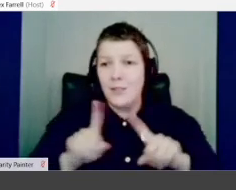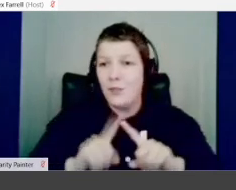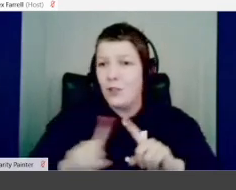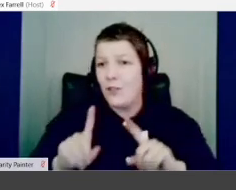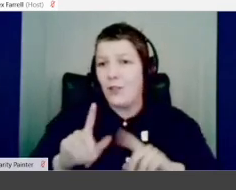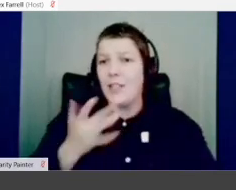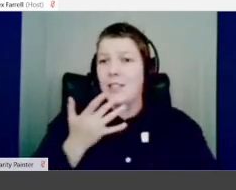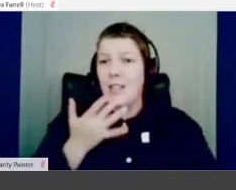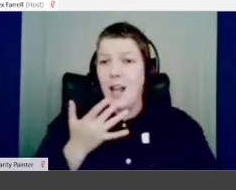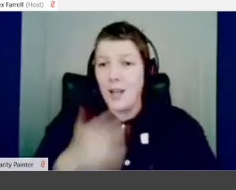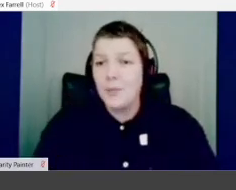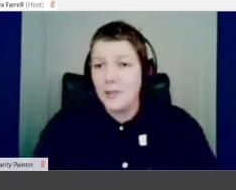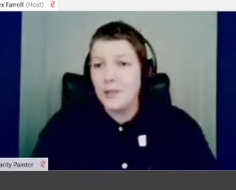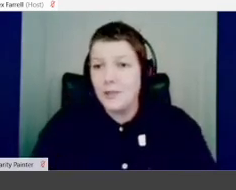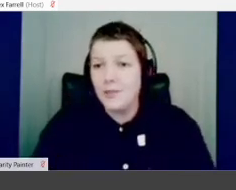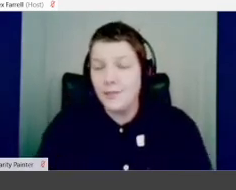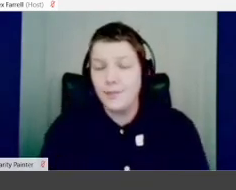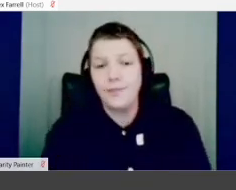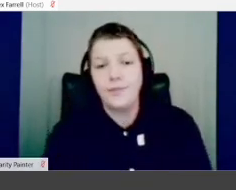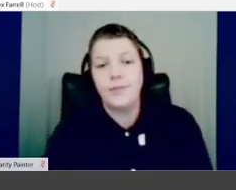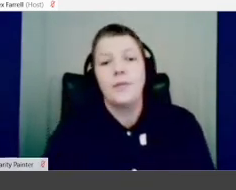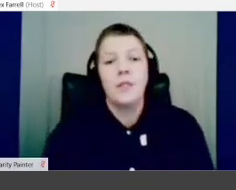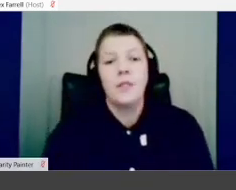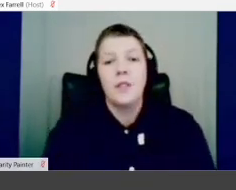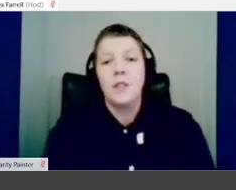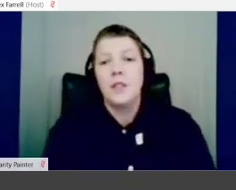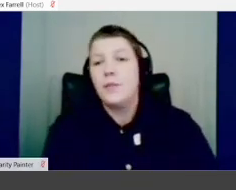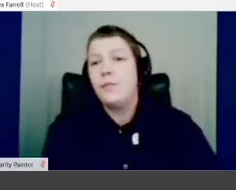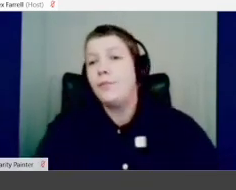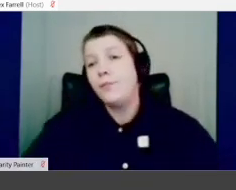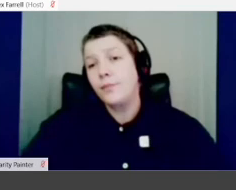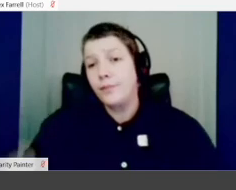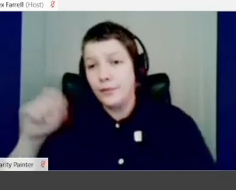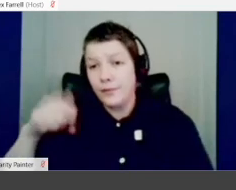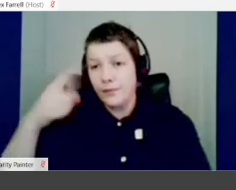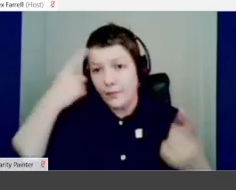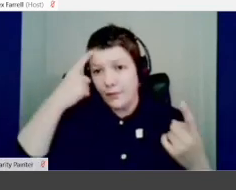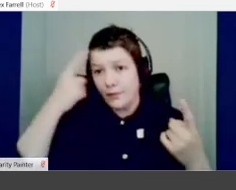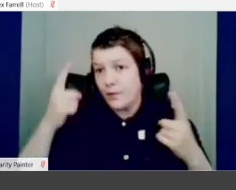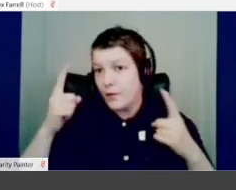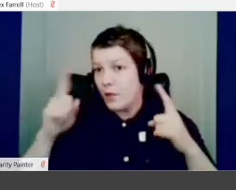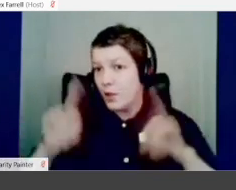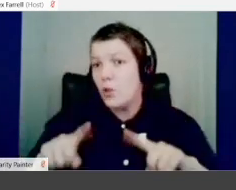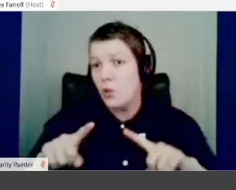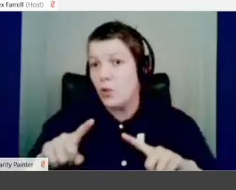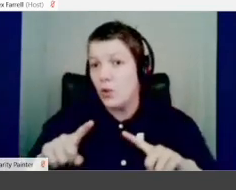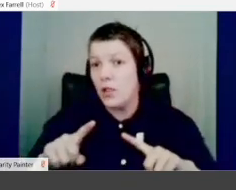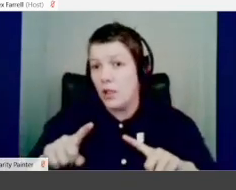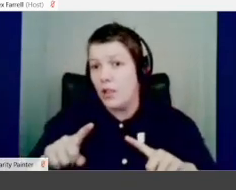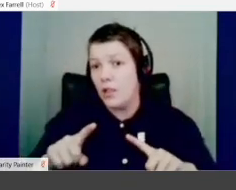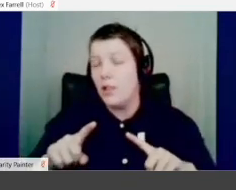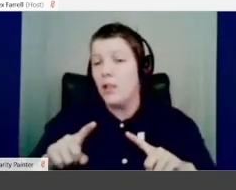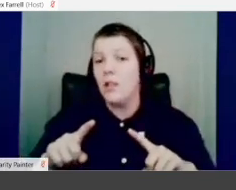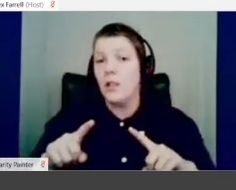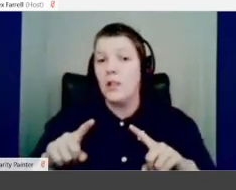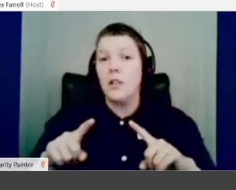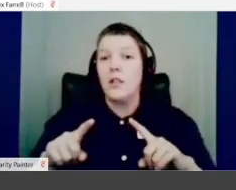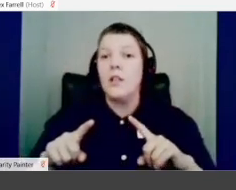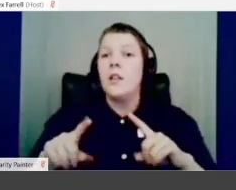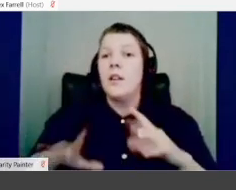I think adding on to that too, it's what you were just saying, but I want to call it out and put a big pin on it.